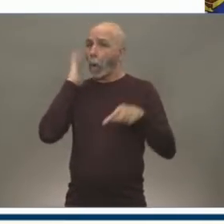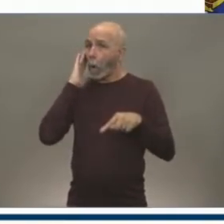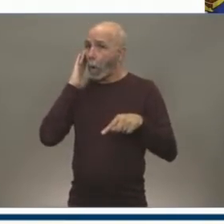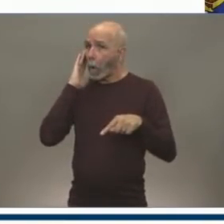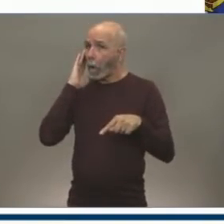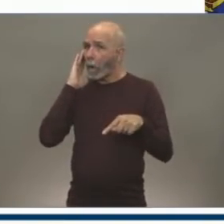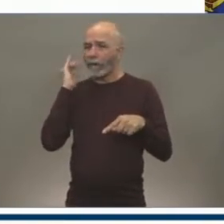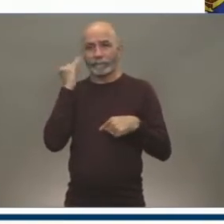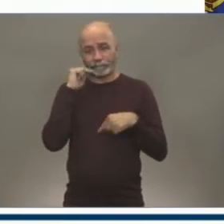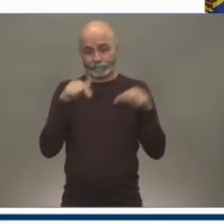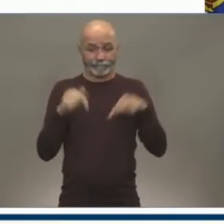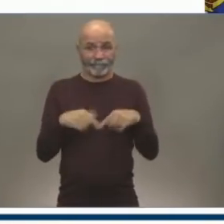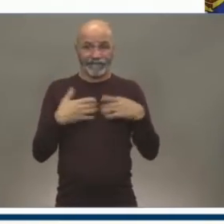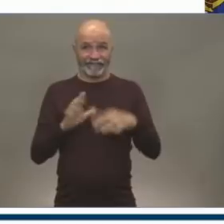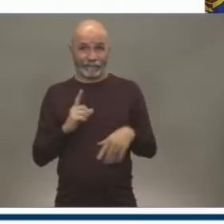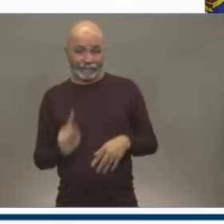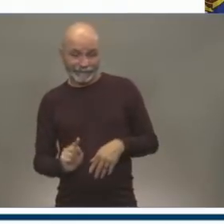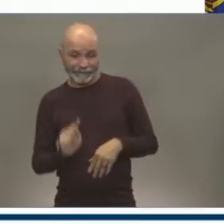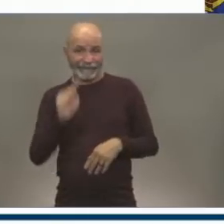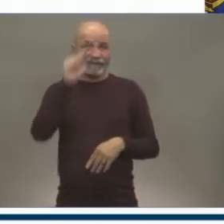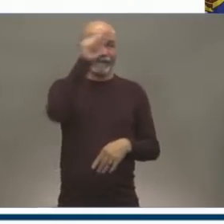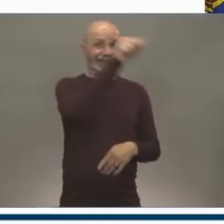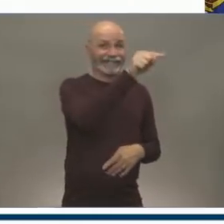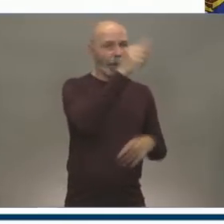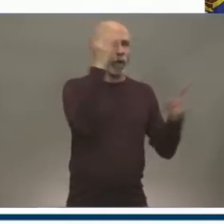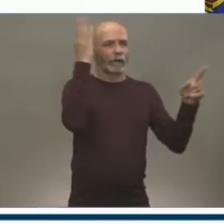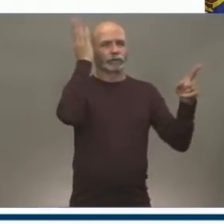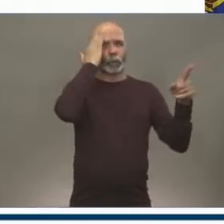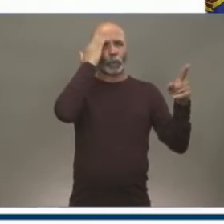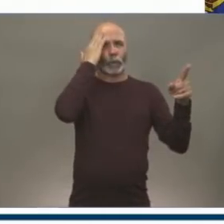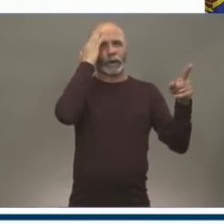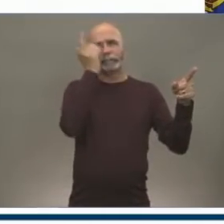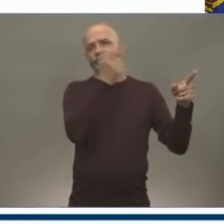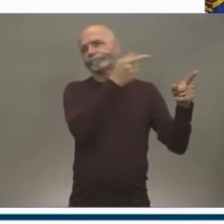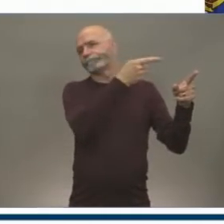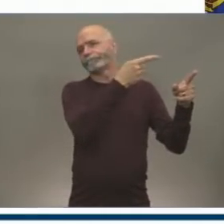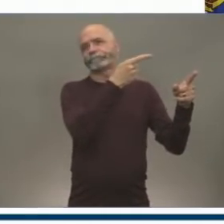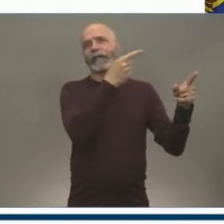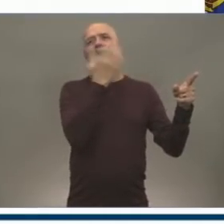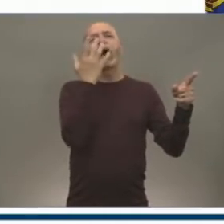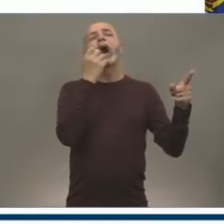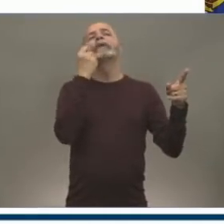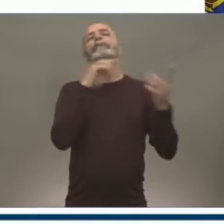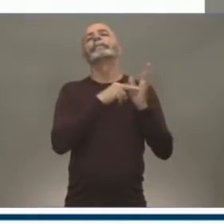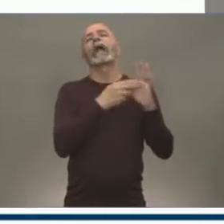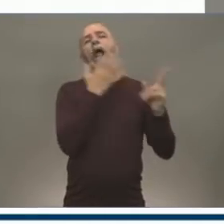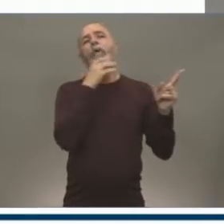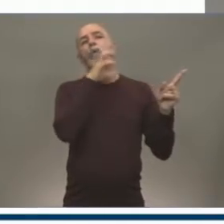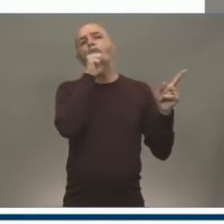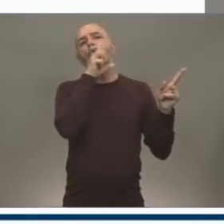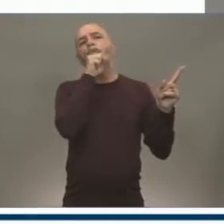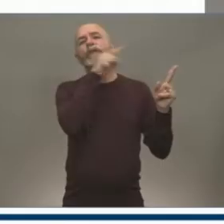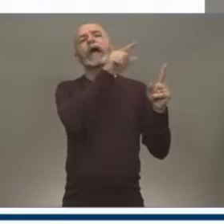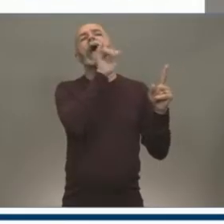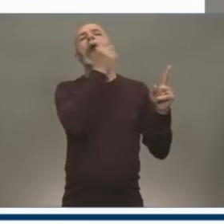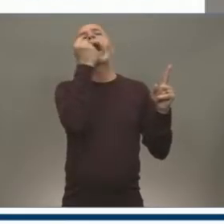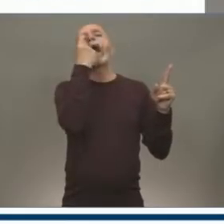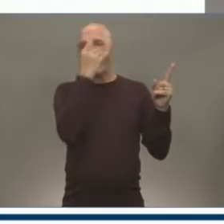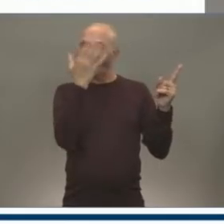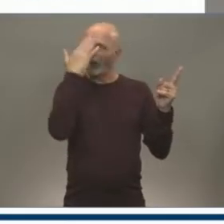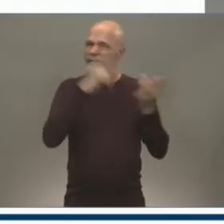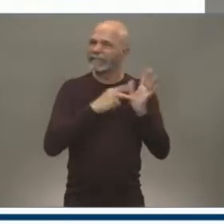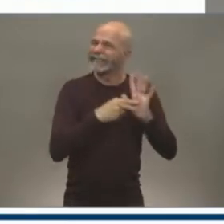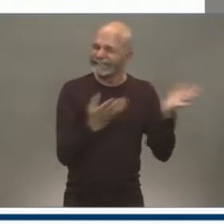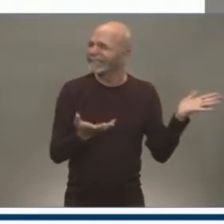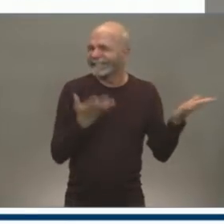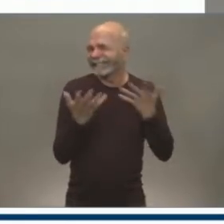you go to the next place, you're actually talking the same language? So I think we continue to work from the very beginning. I have